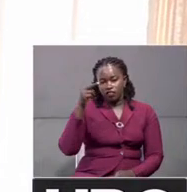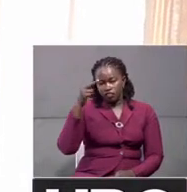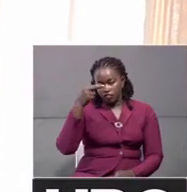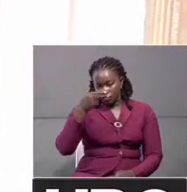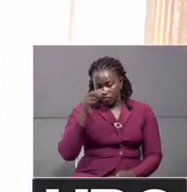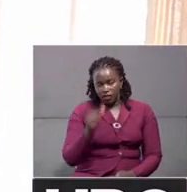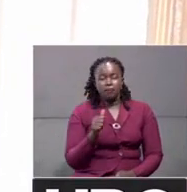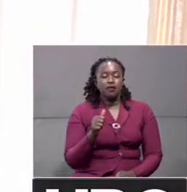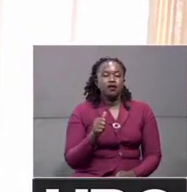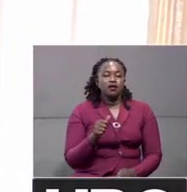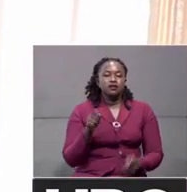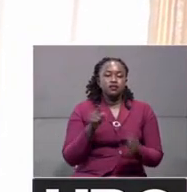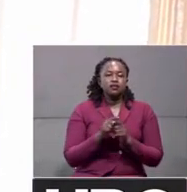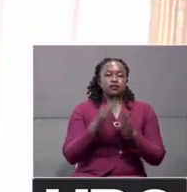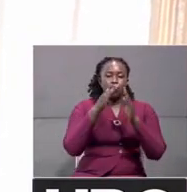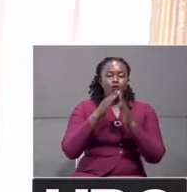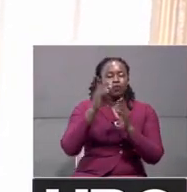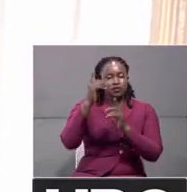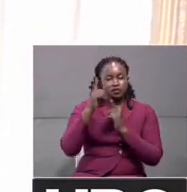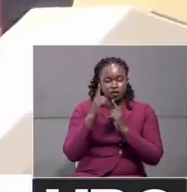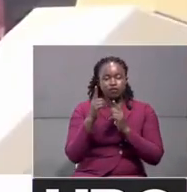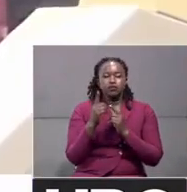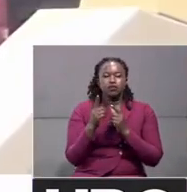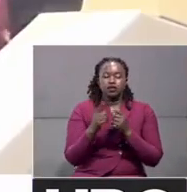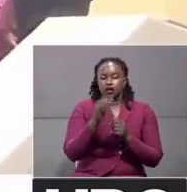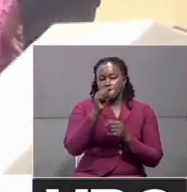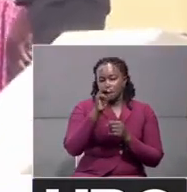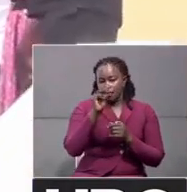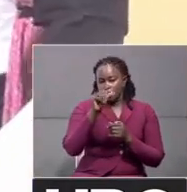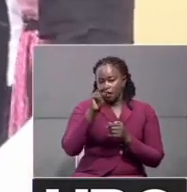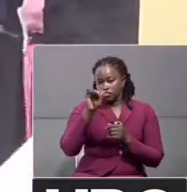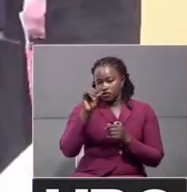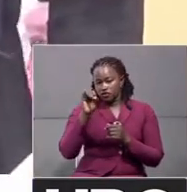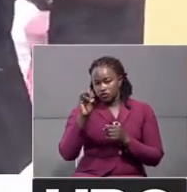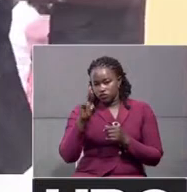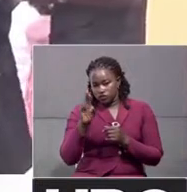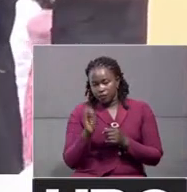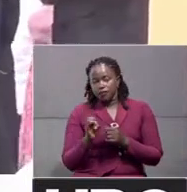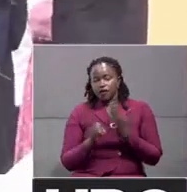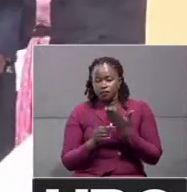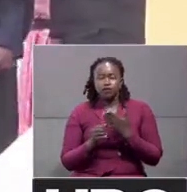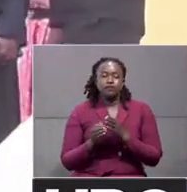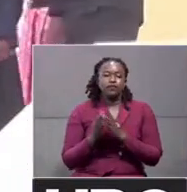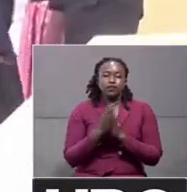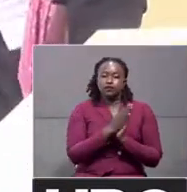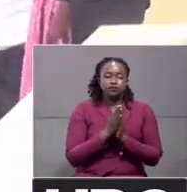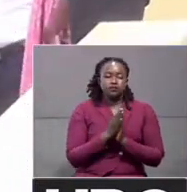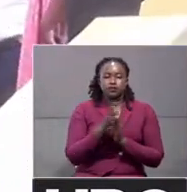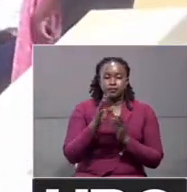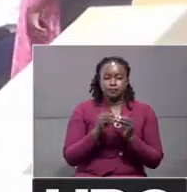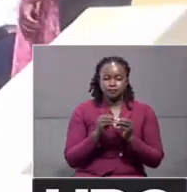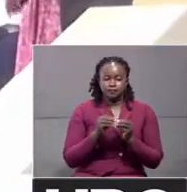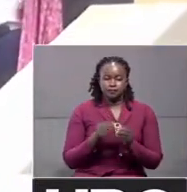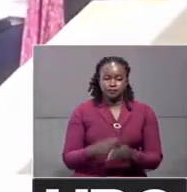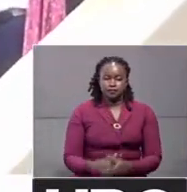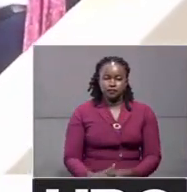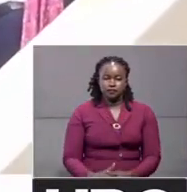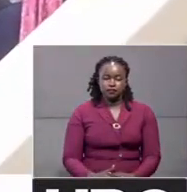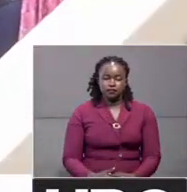Otai, and their home security guard, Manure George, Rebecca Natongo, Susan Inabu, good day, UBC